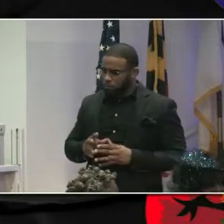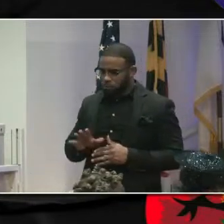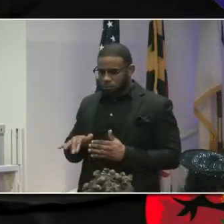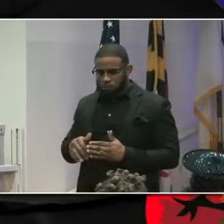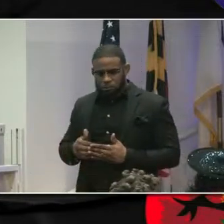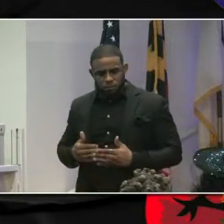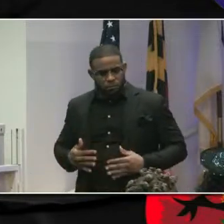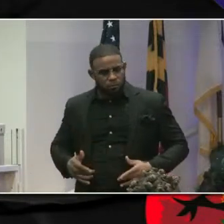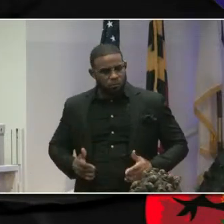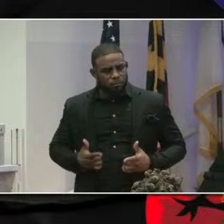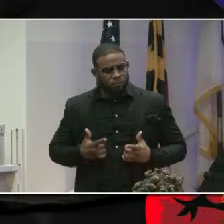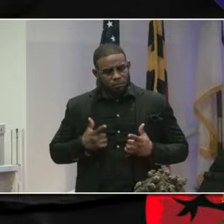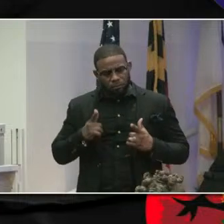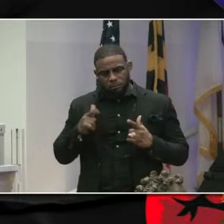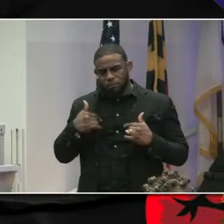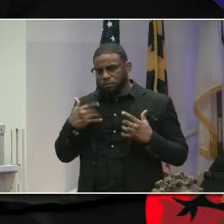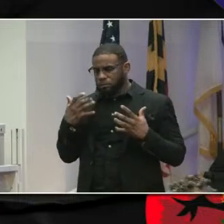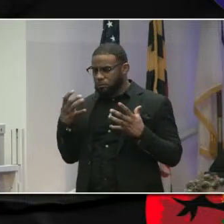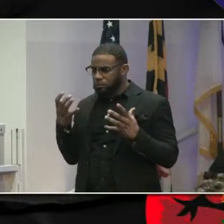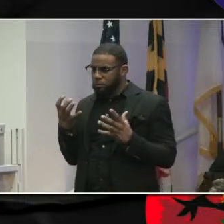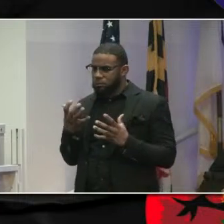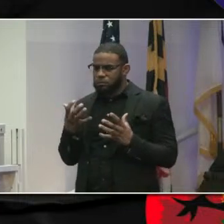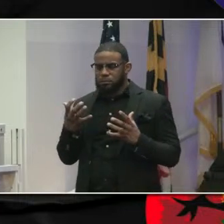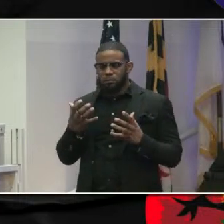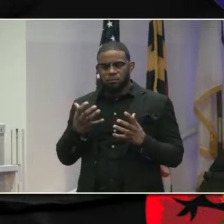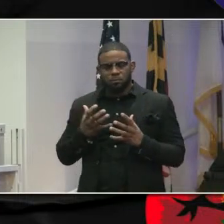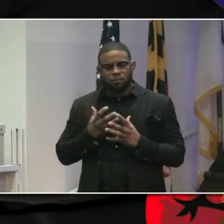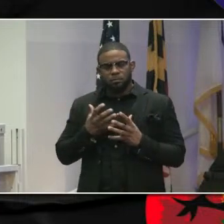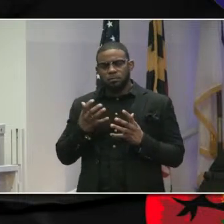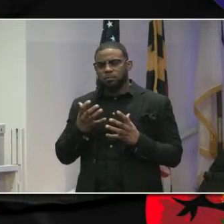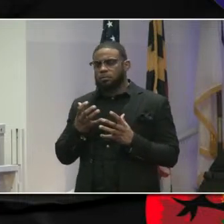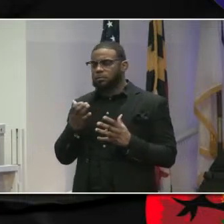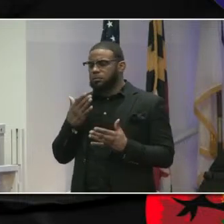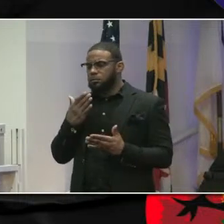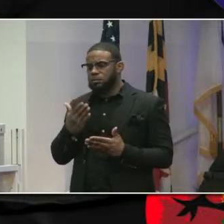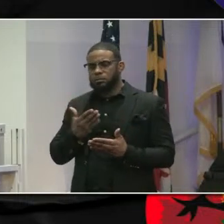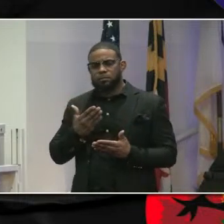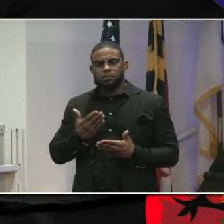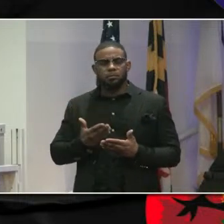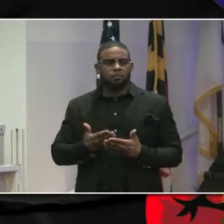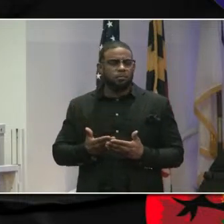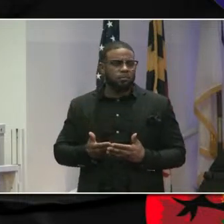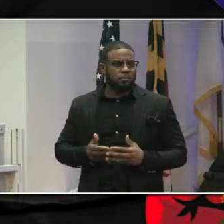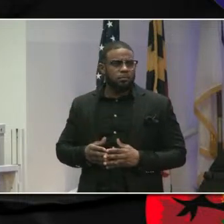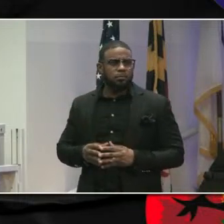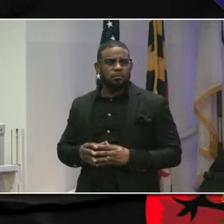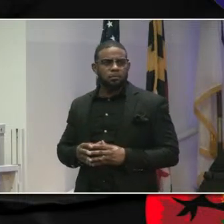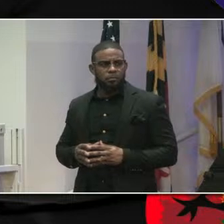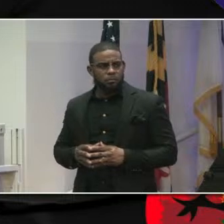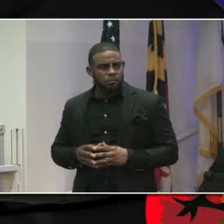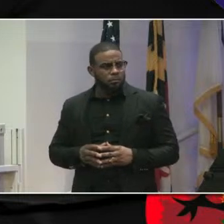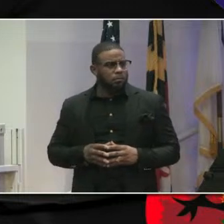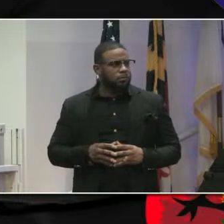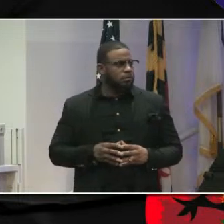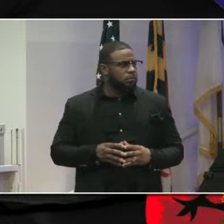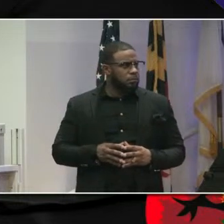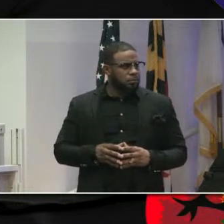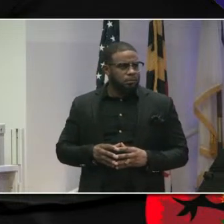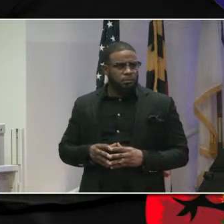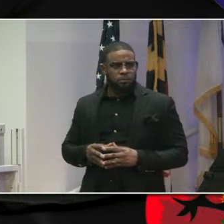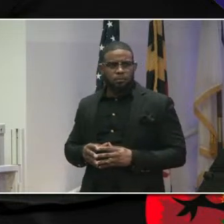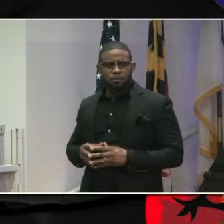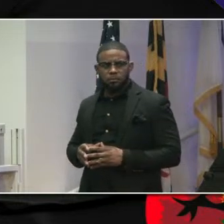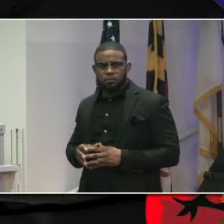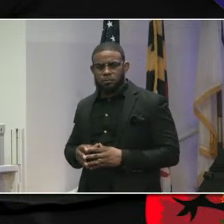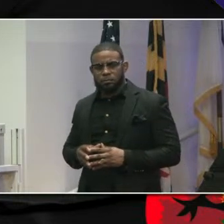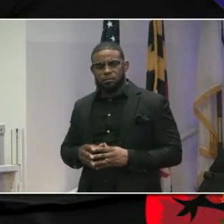And First Lady, can you do me a favor? Can you go down and stand at the door? I'm gonna join you at the door, but I got to pray